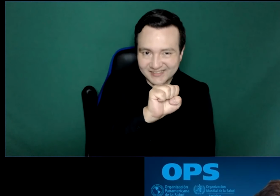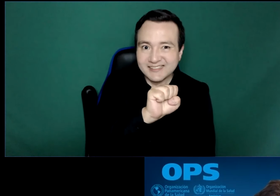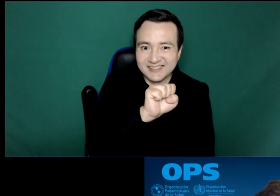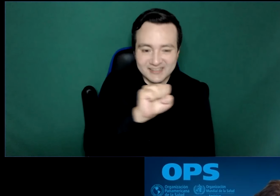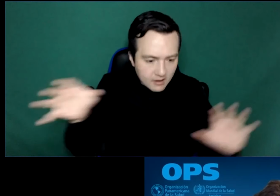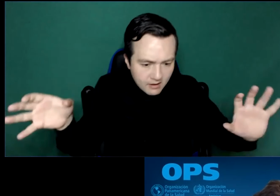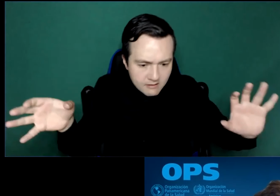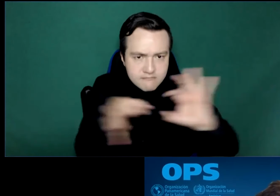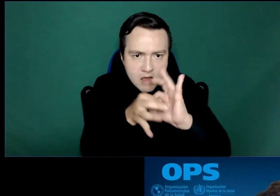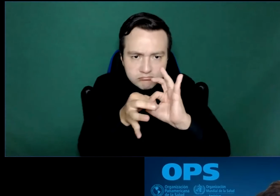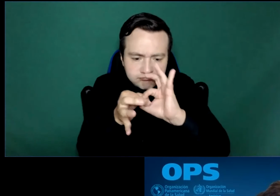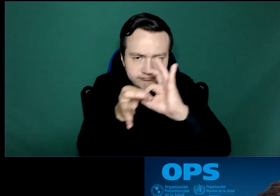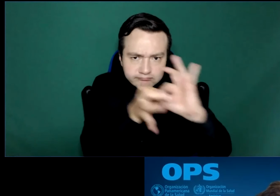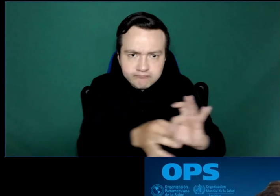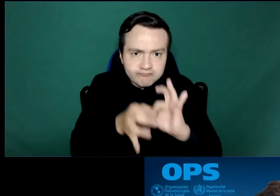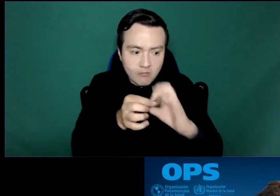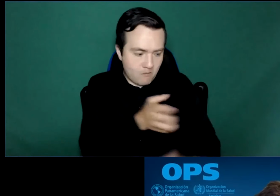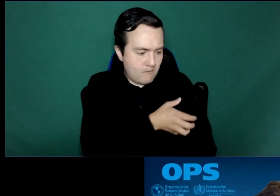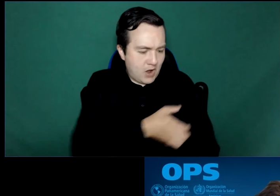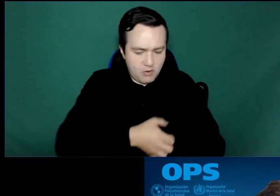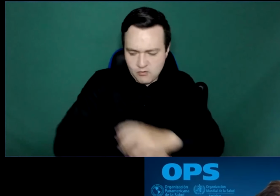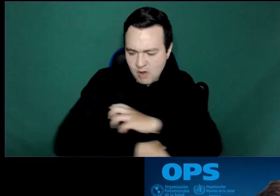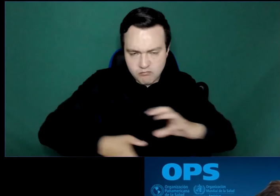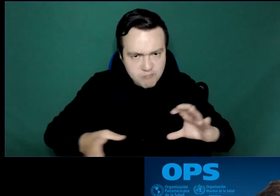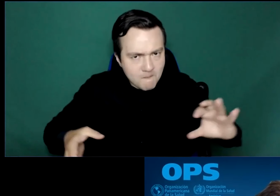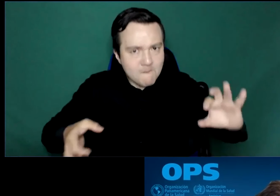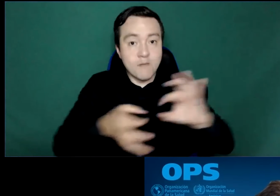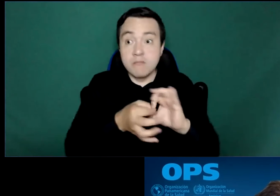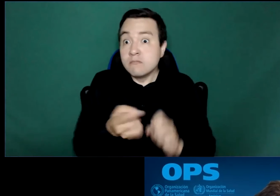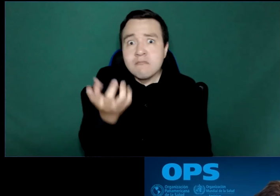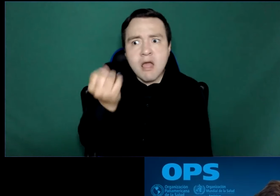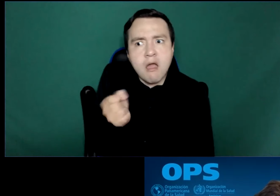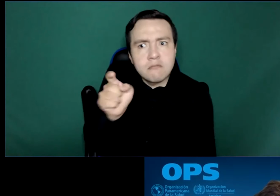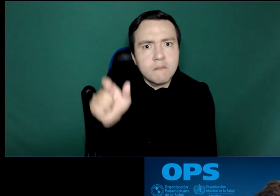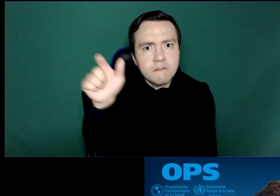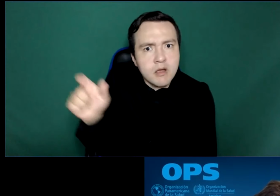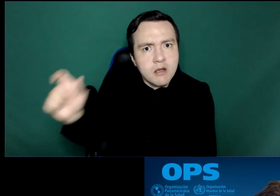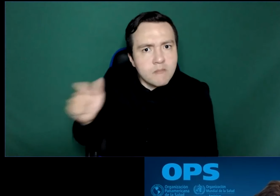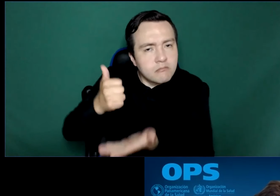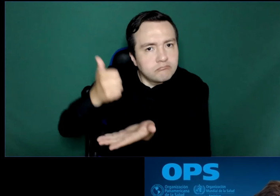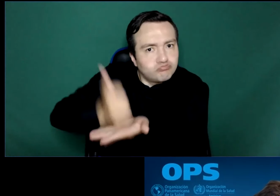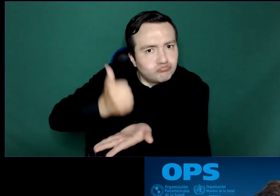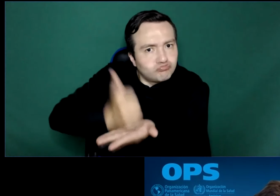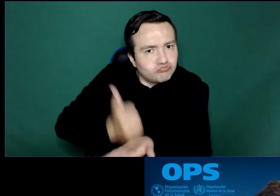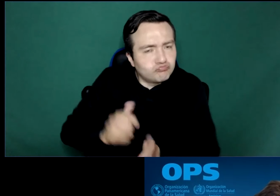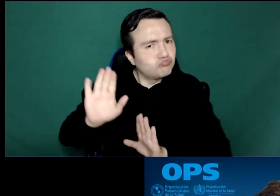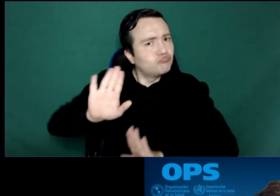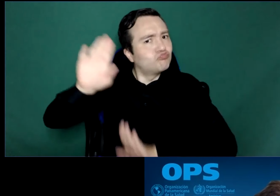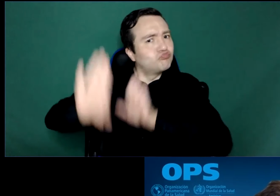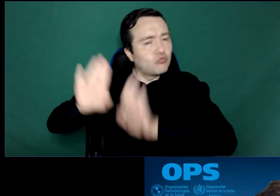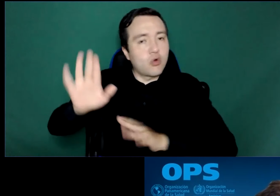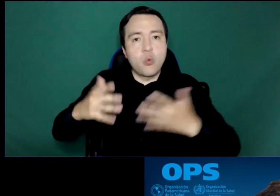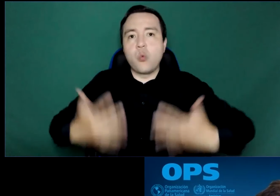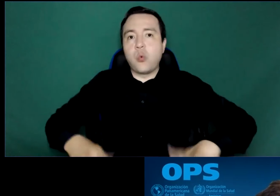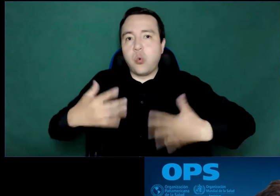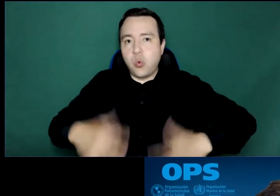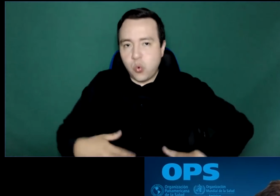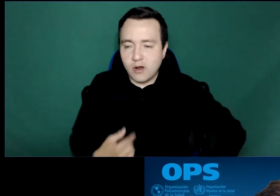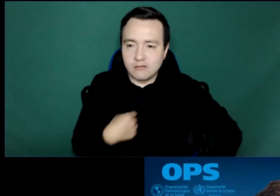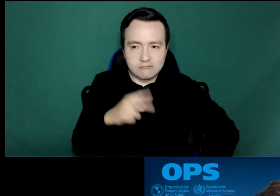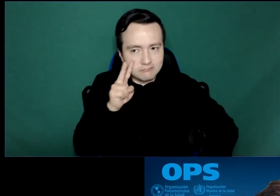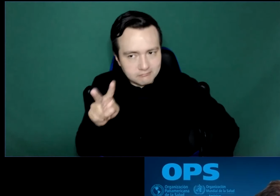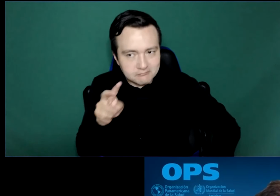growing. So it would be my pleasure to share some of the reflections that I have today on this topic. Let